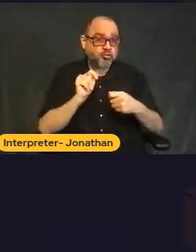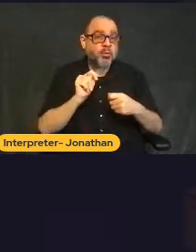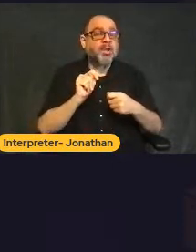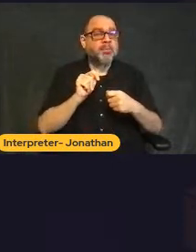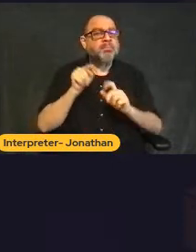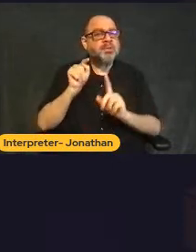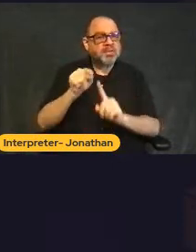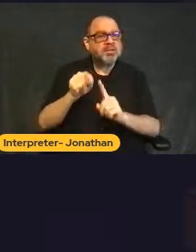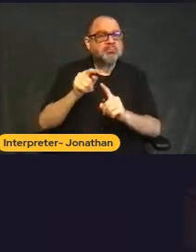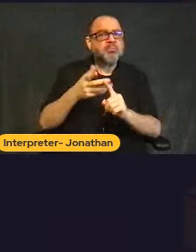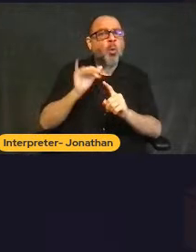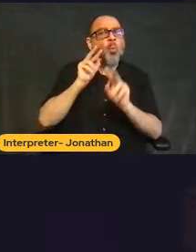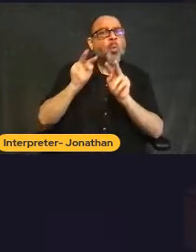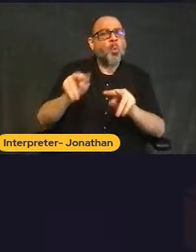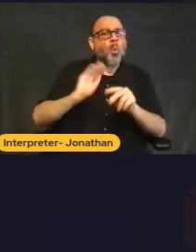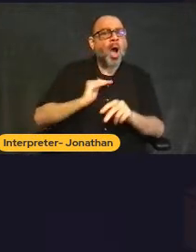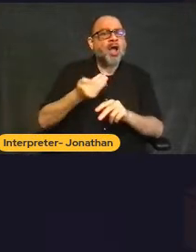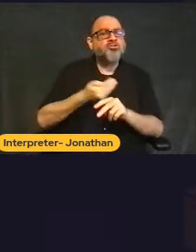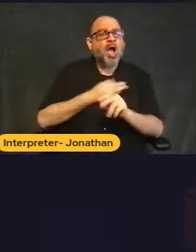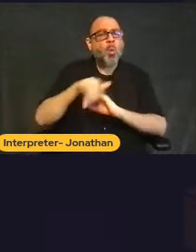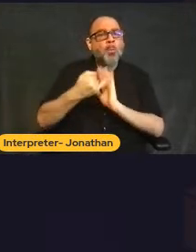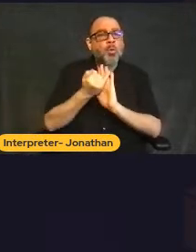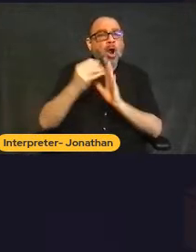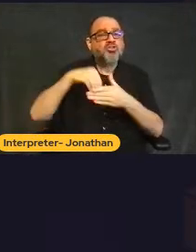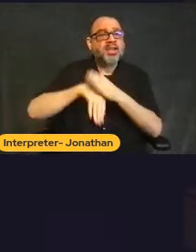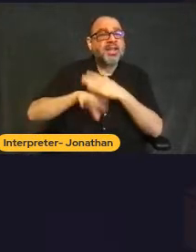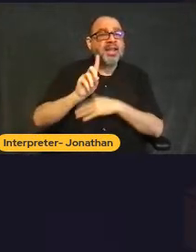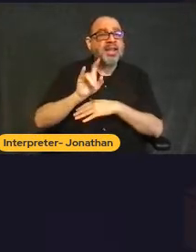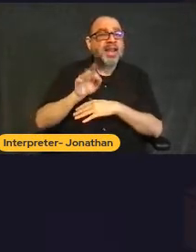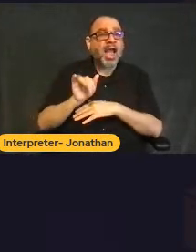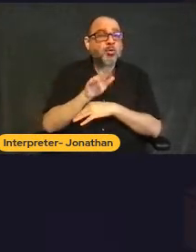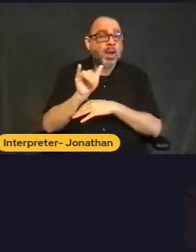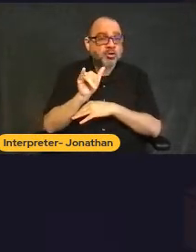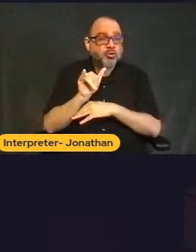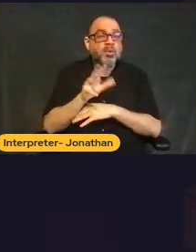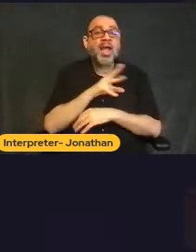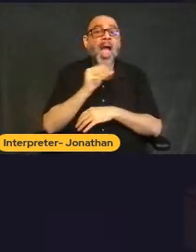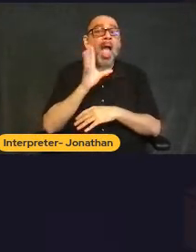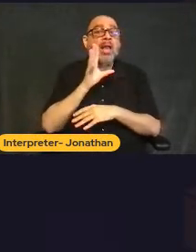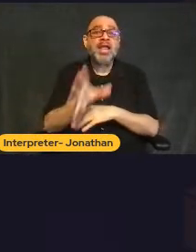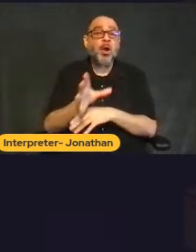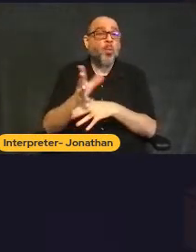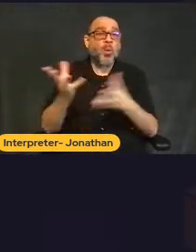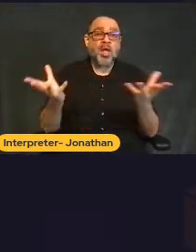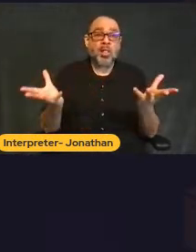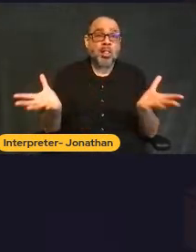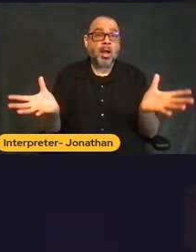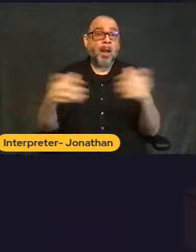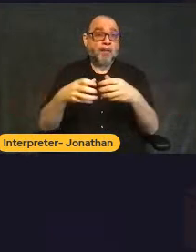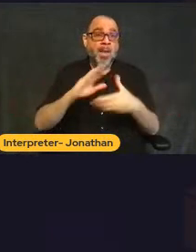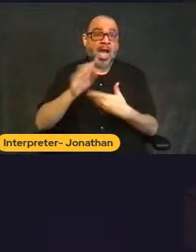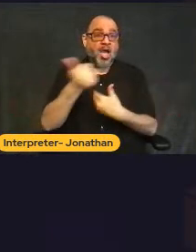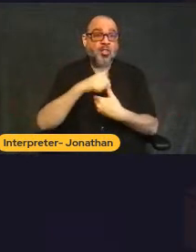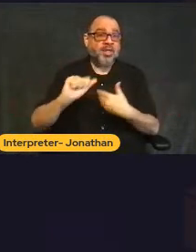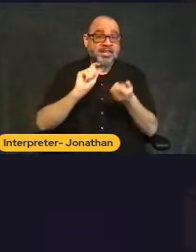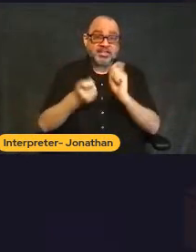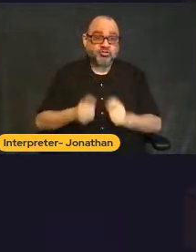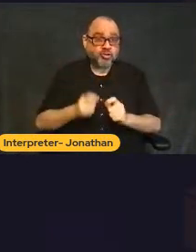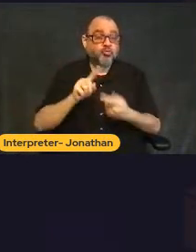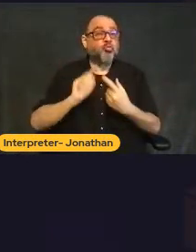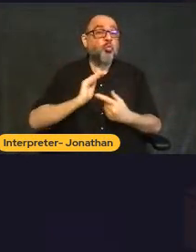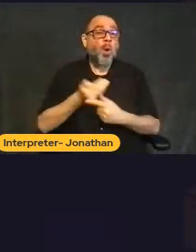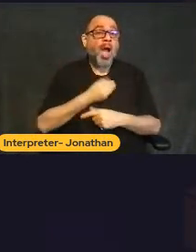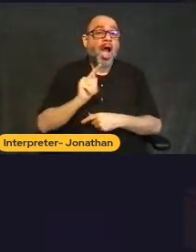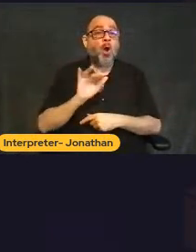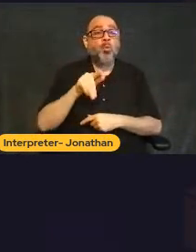project directory, and it will automatically compile any changes to our TypeScript files